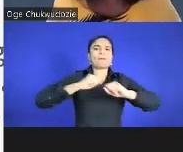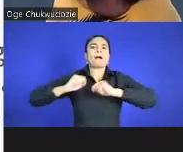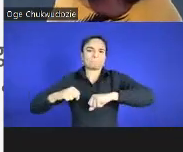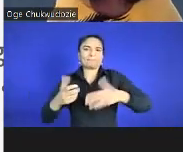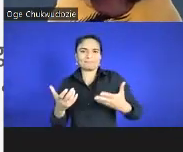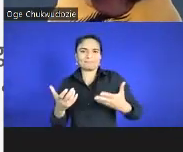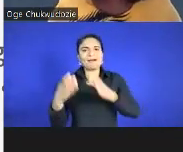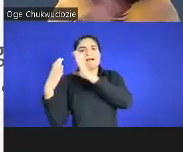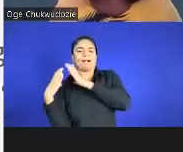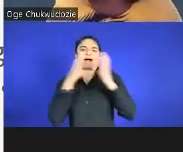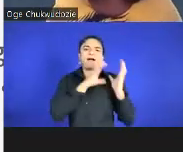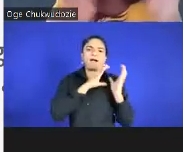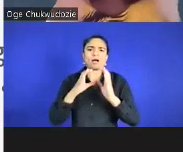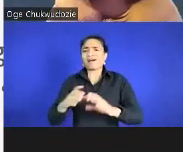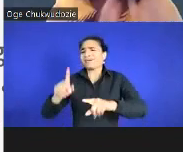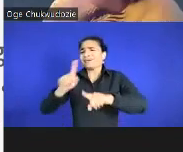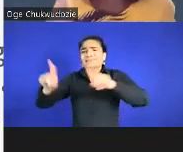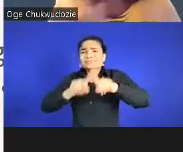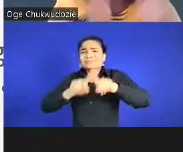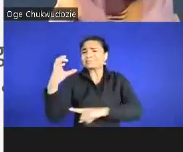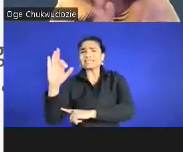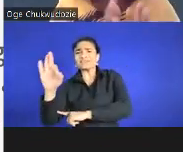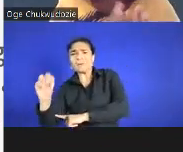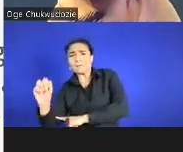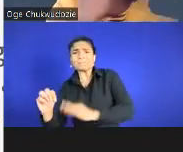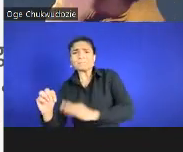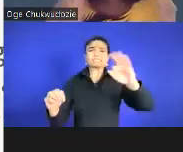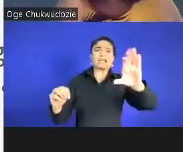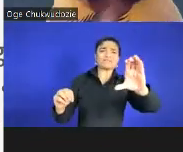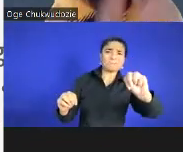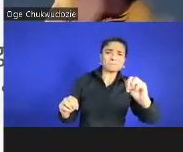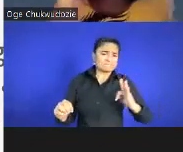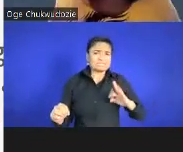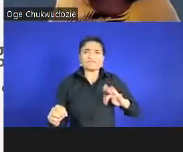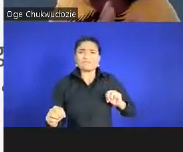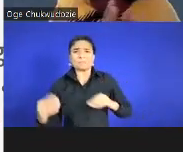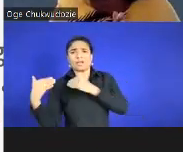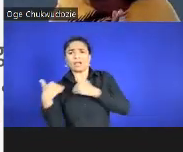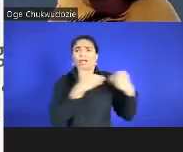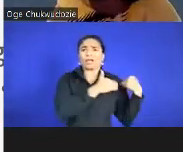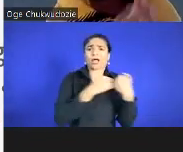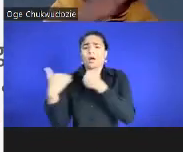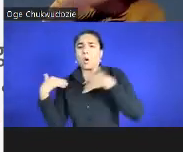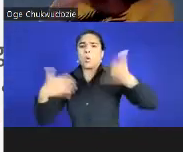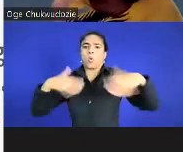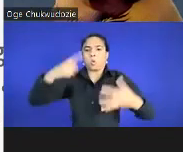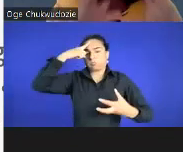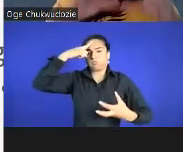going to look at the channels, but we know that this is centrally managed. Maybe the different participating organizations